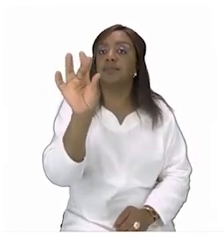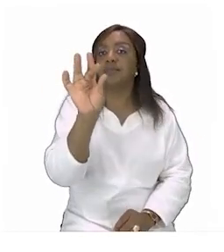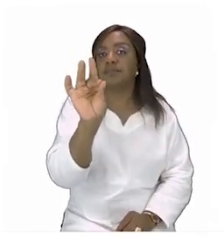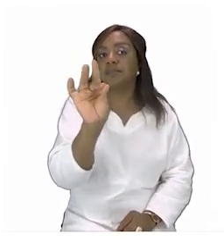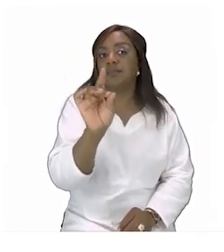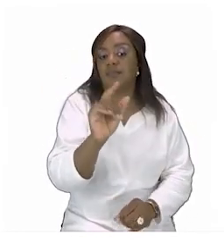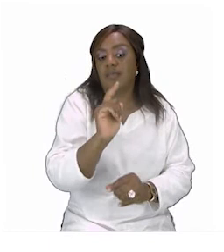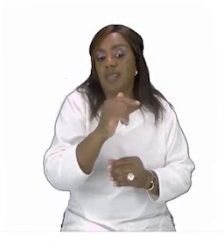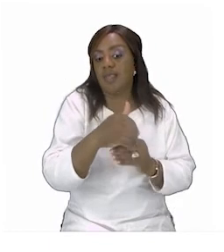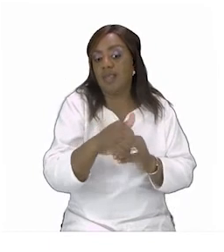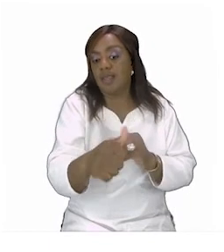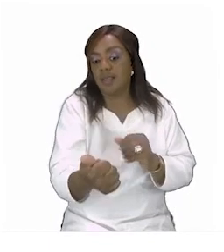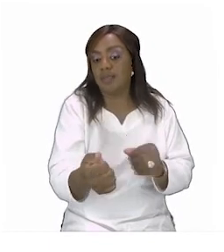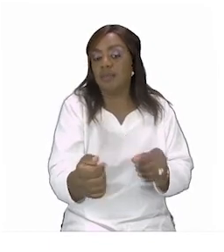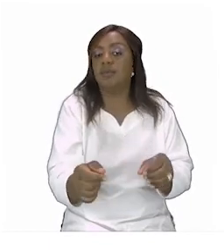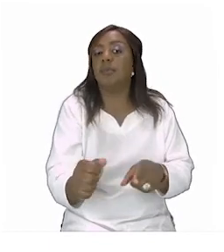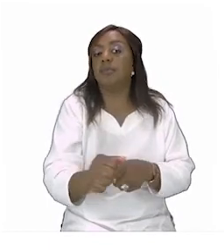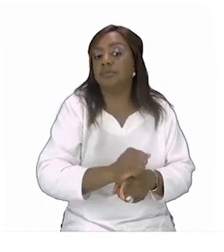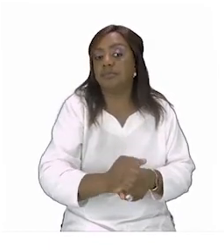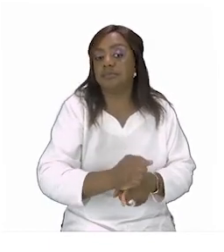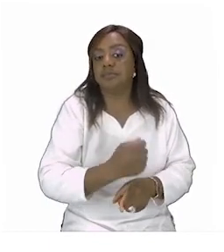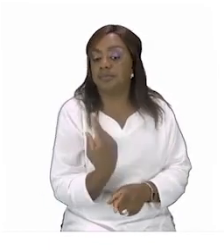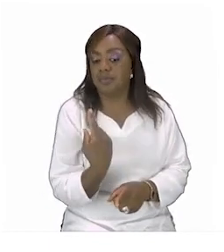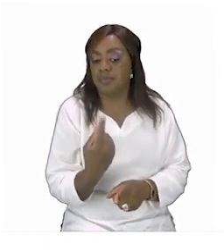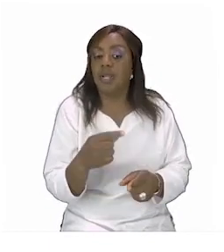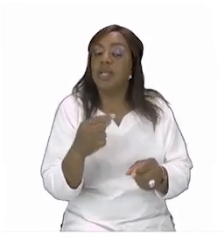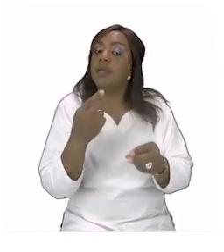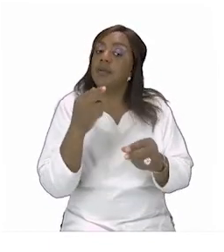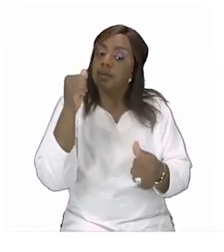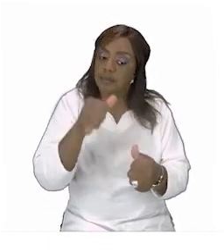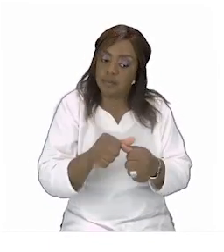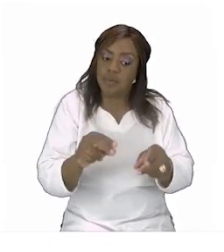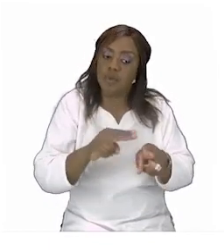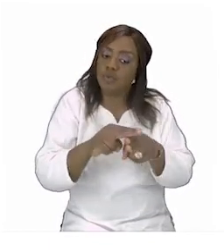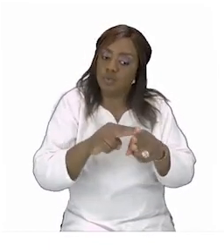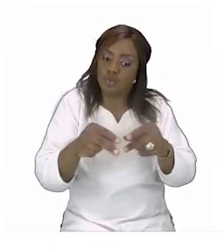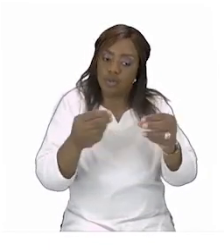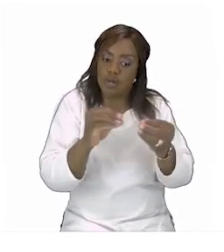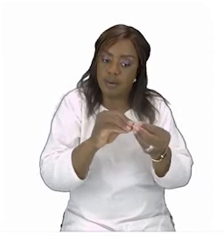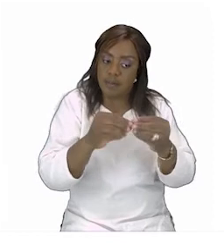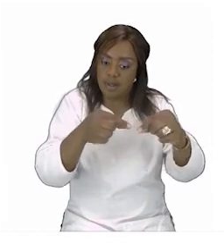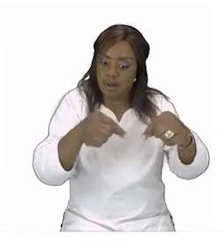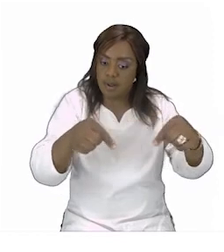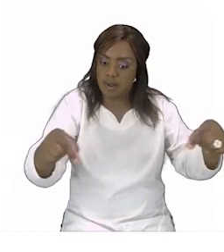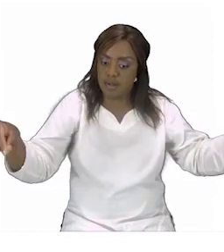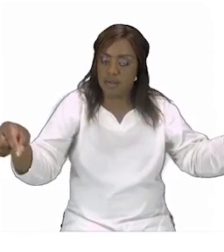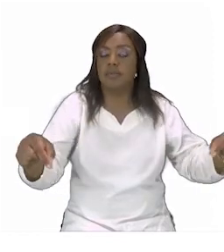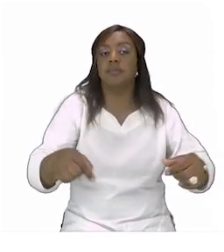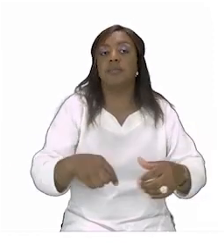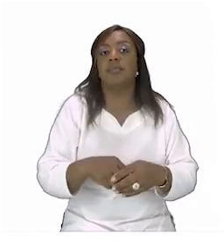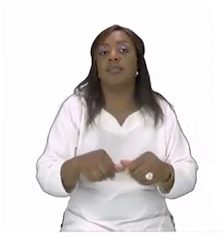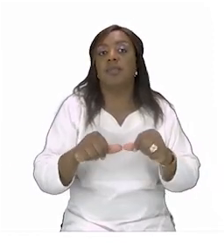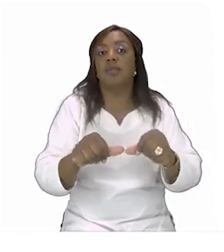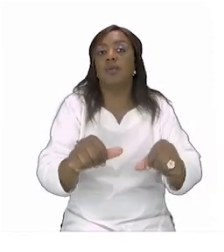yourselves. Remember to check with the number line and you will get your answers correct. Let us now move on